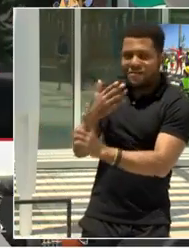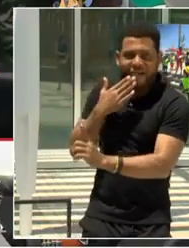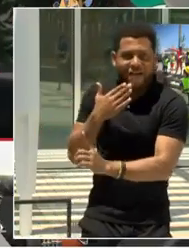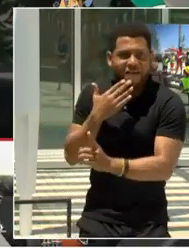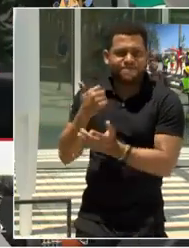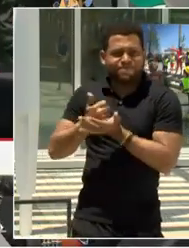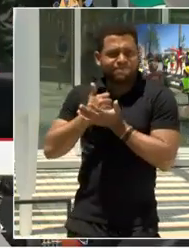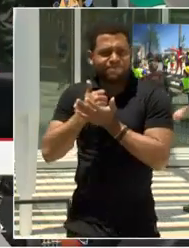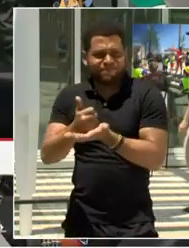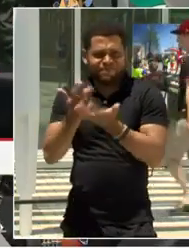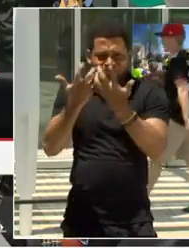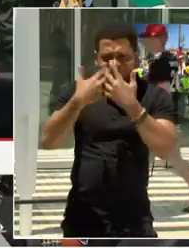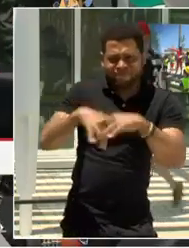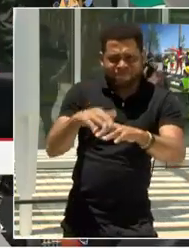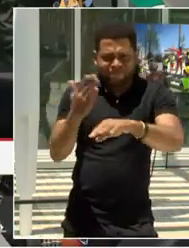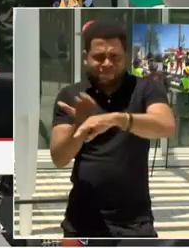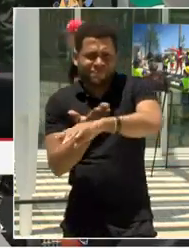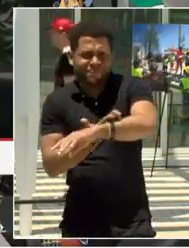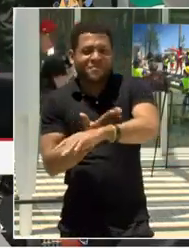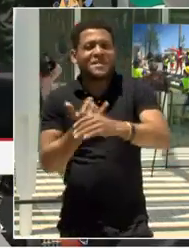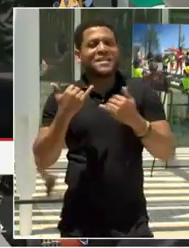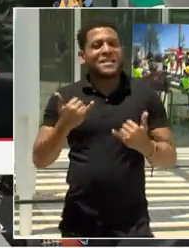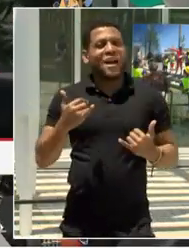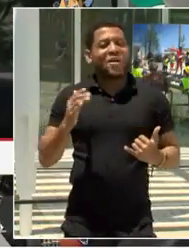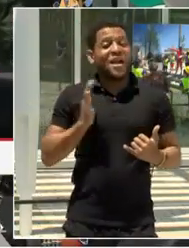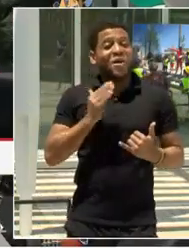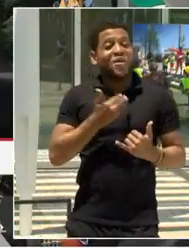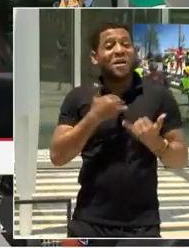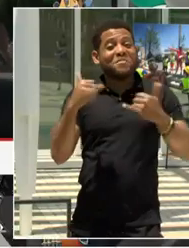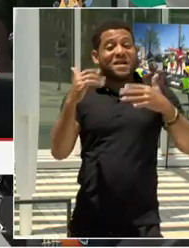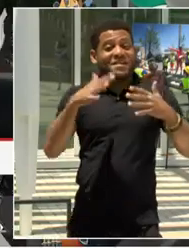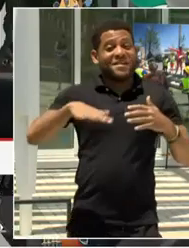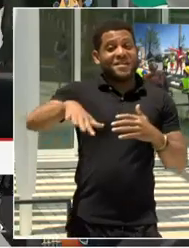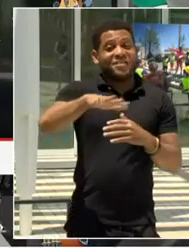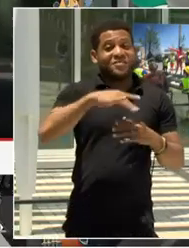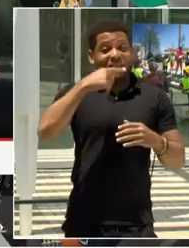now kid tested and kid approved.